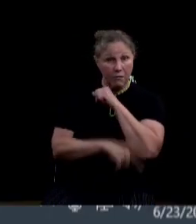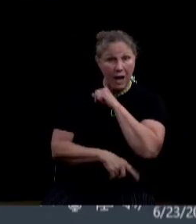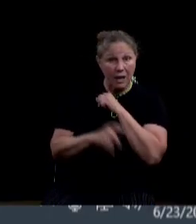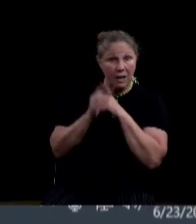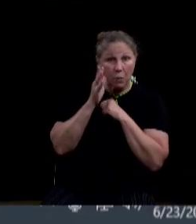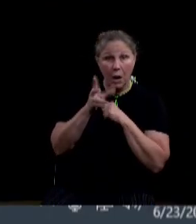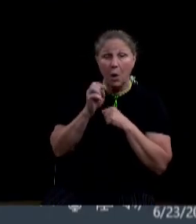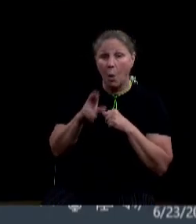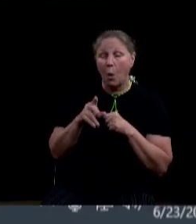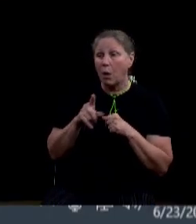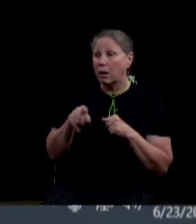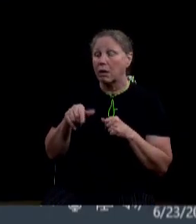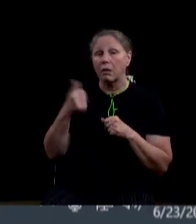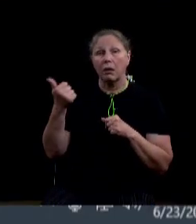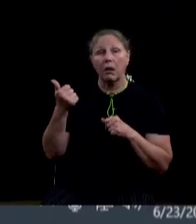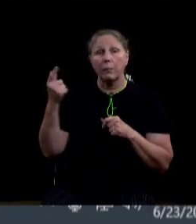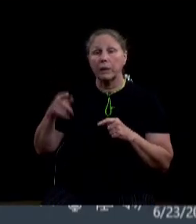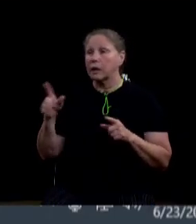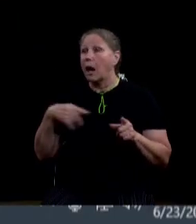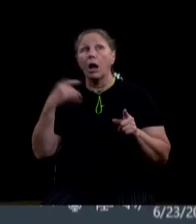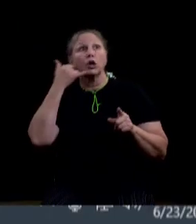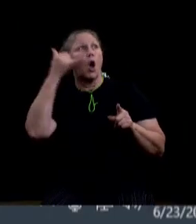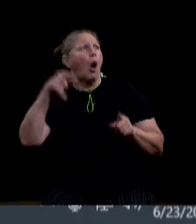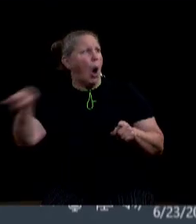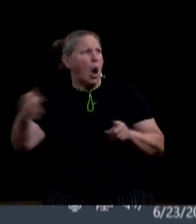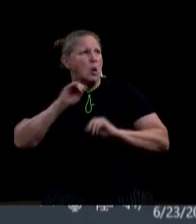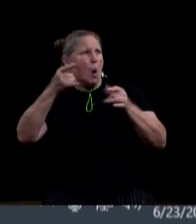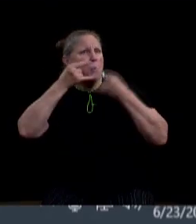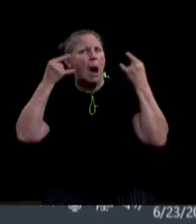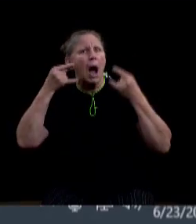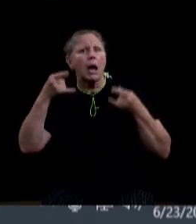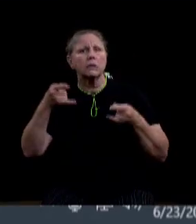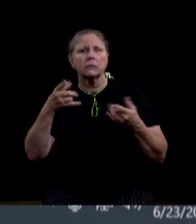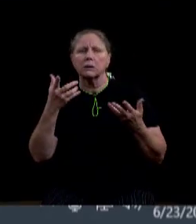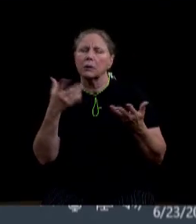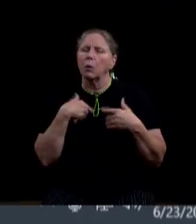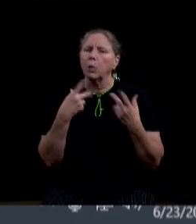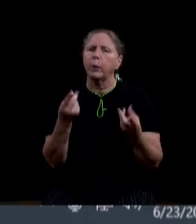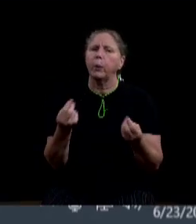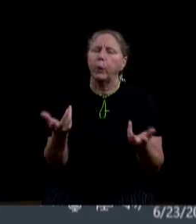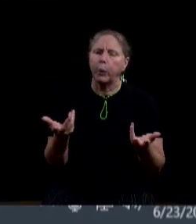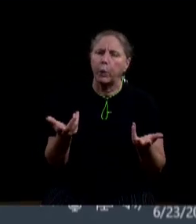violation there? So I think that's fair to the business community to have